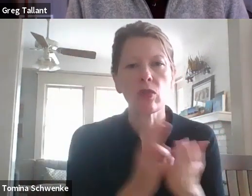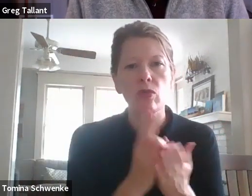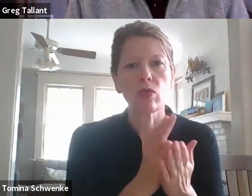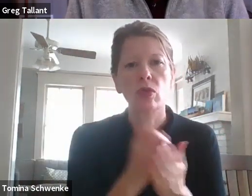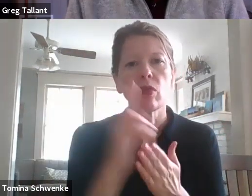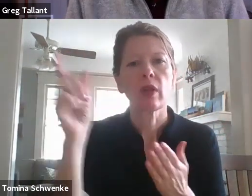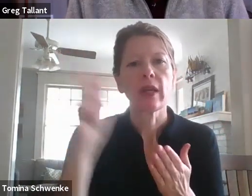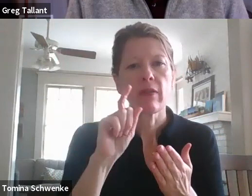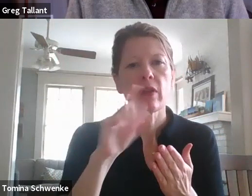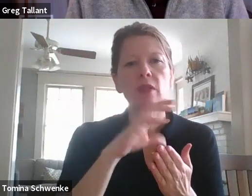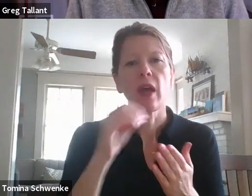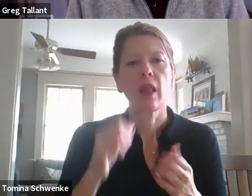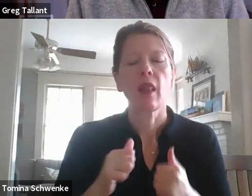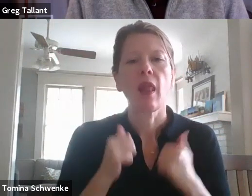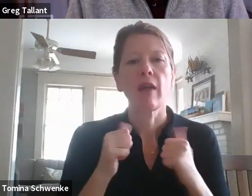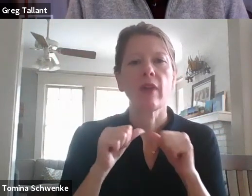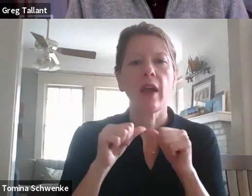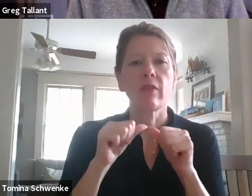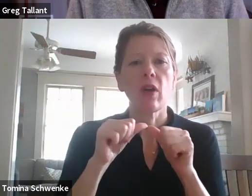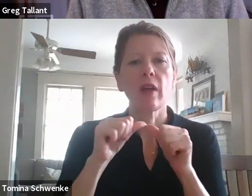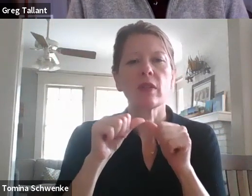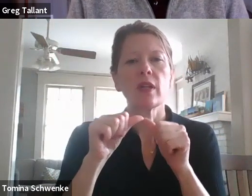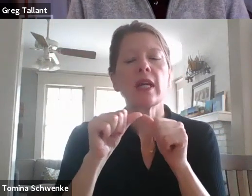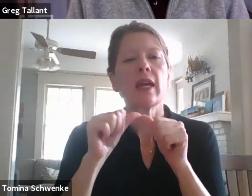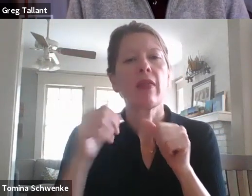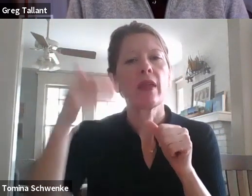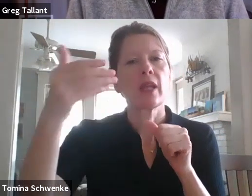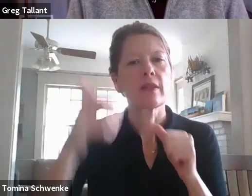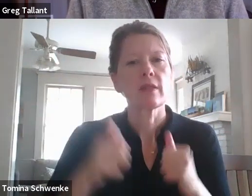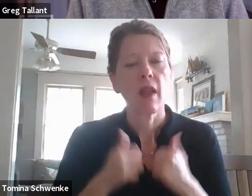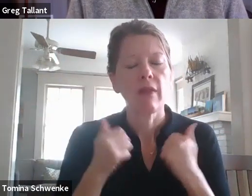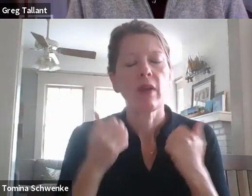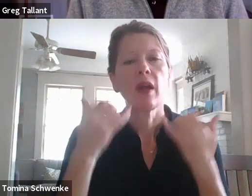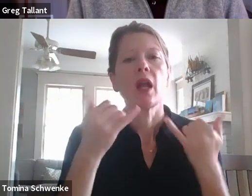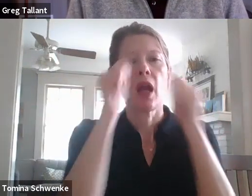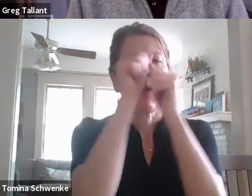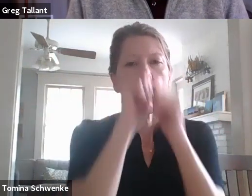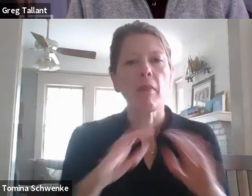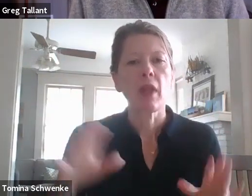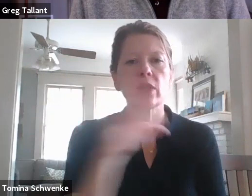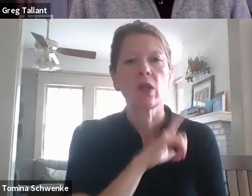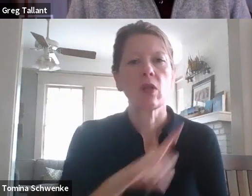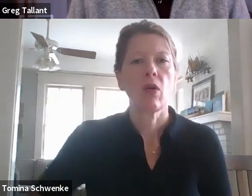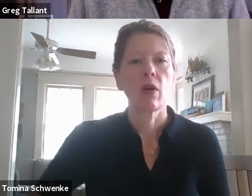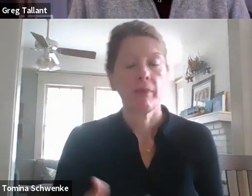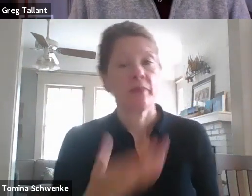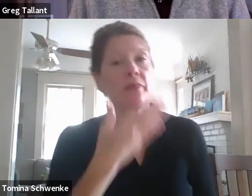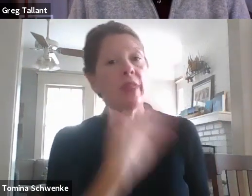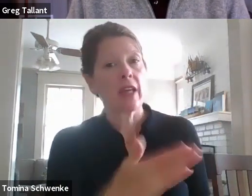life everlasting. Amen. Amen. Let us bless the Lord. Thanks be to